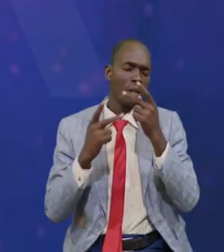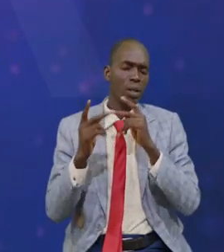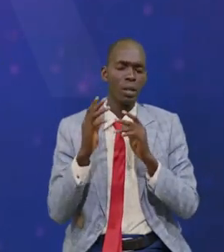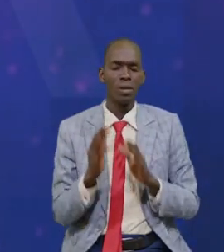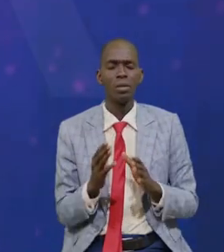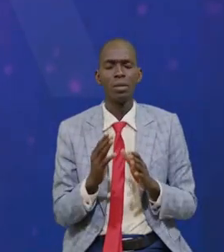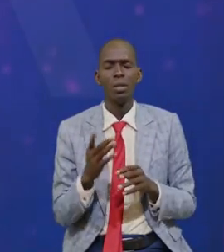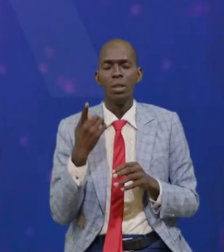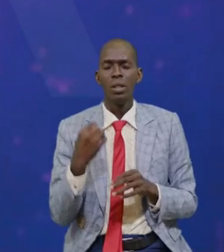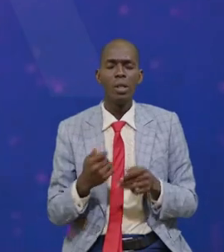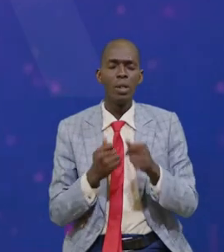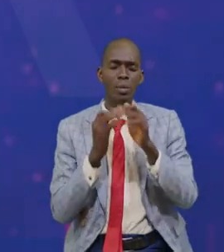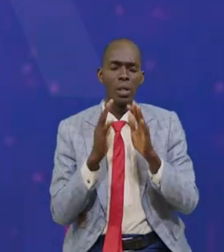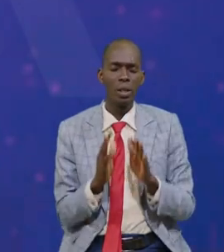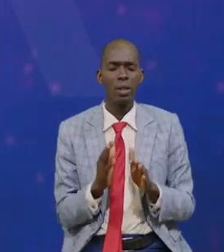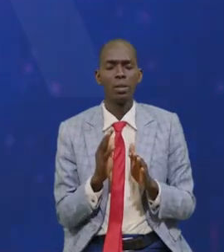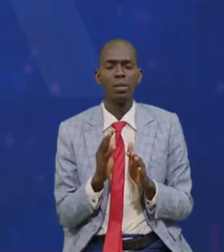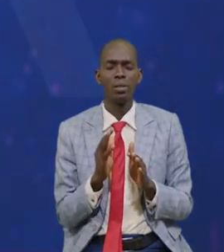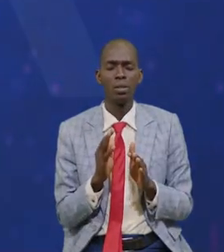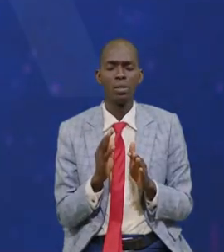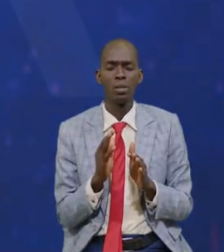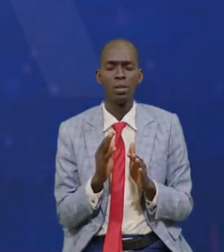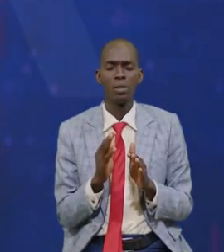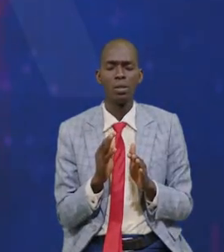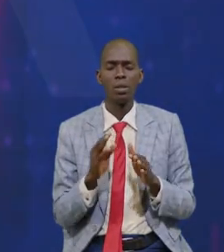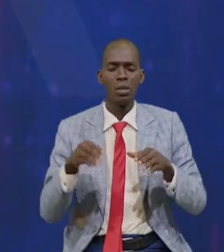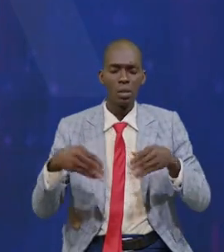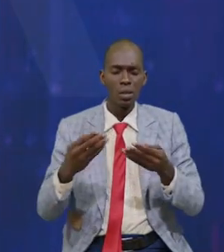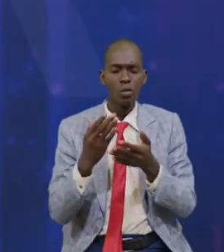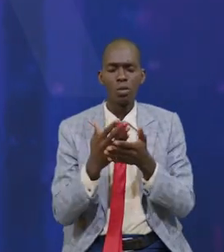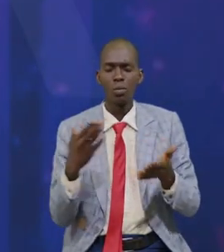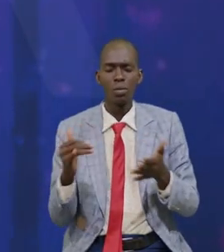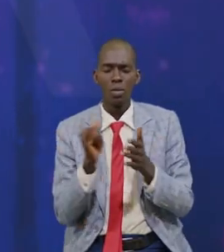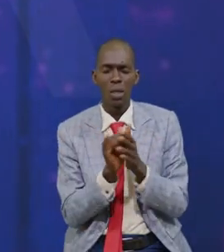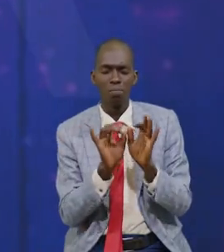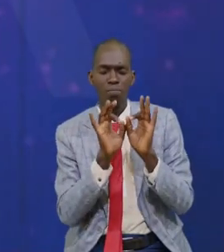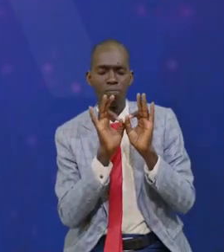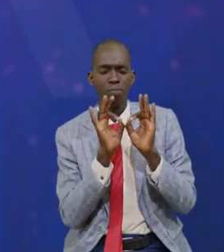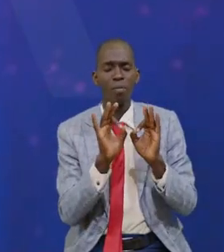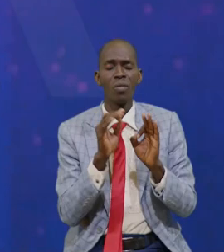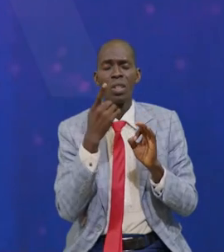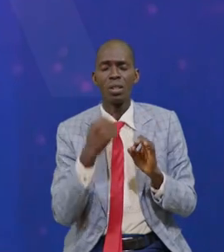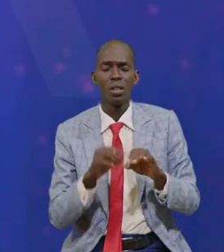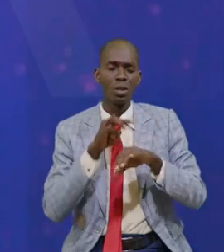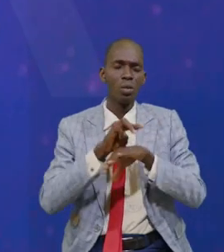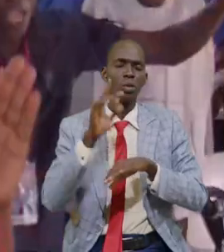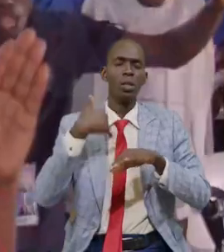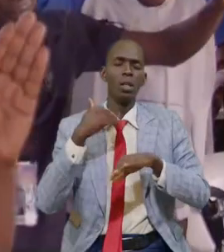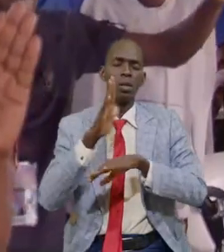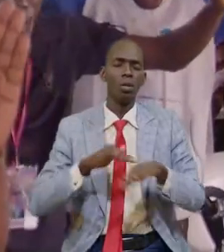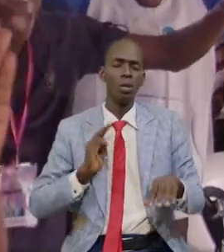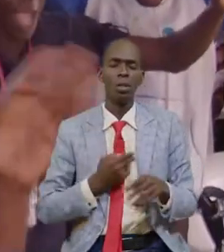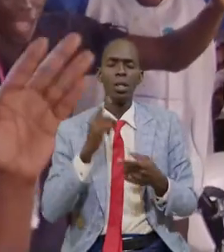the apostle, give something that fits the ministry you have called us to in Jesus'